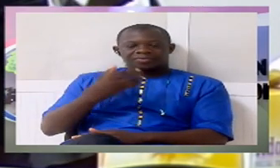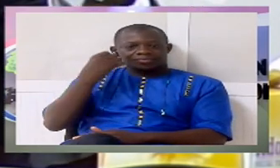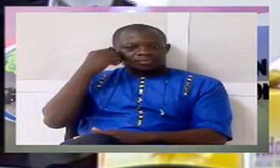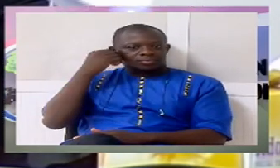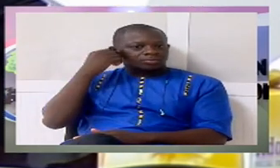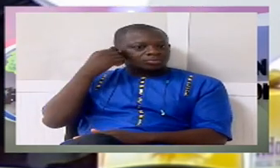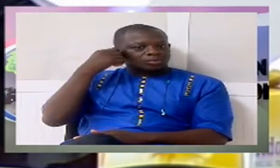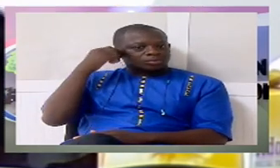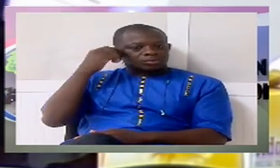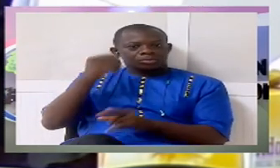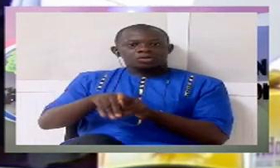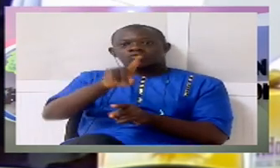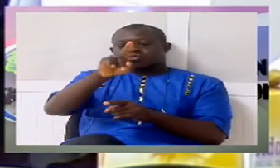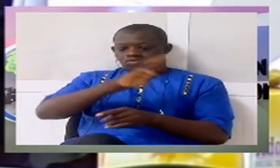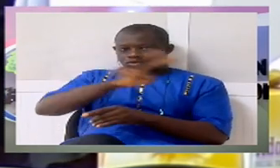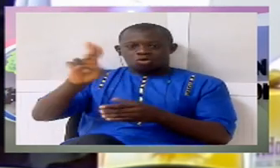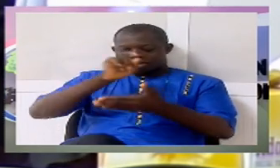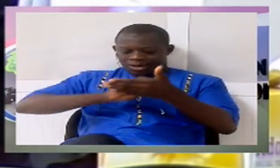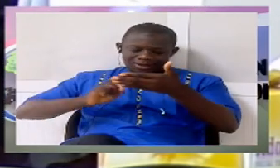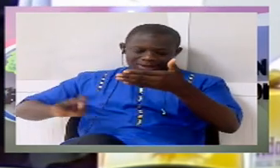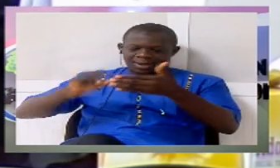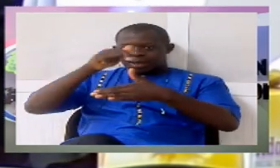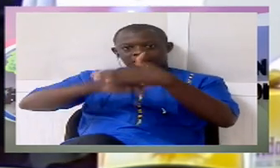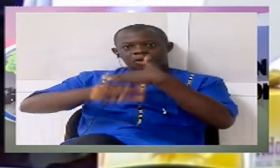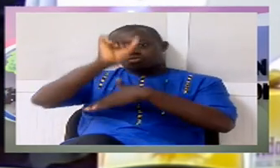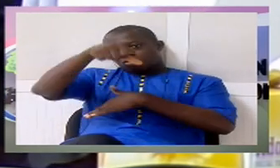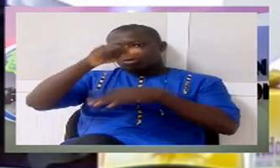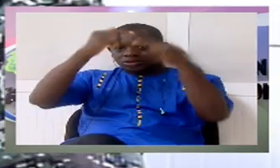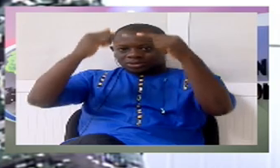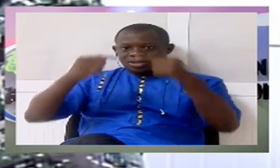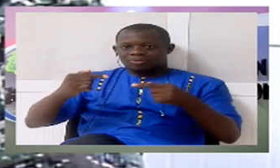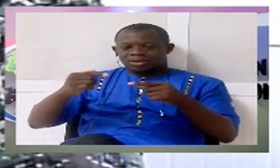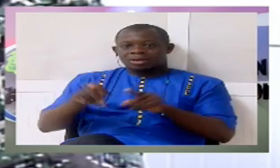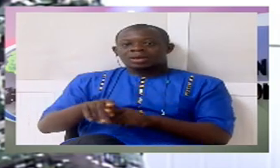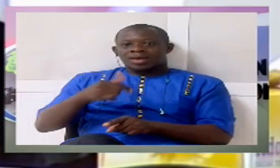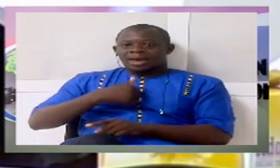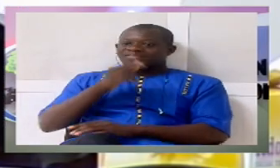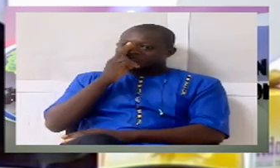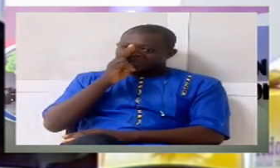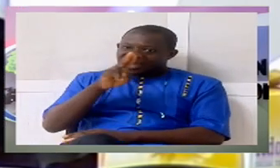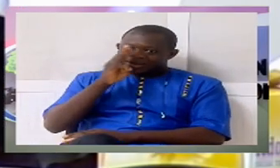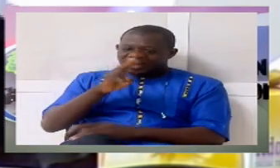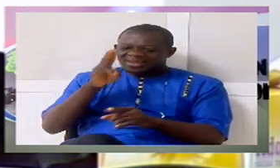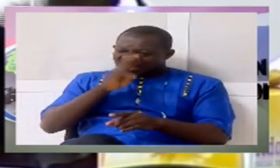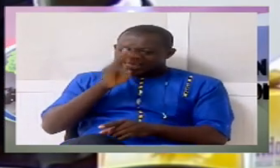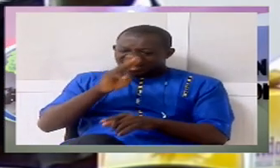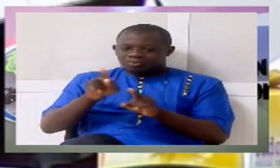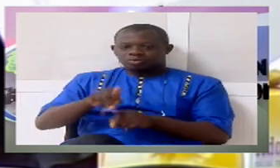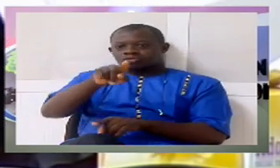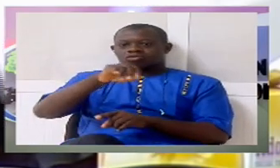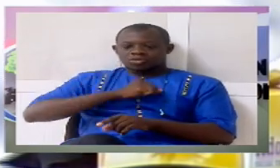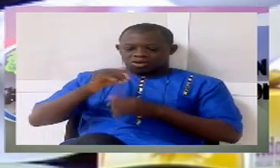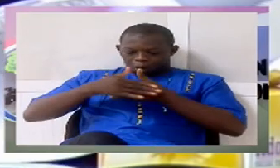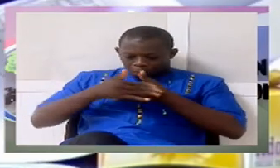You did not put it in your statement. Binduloko chisa statement bi. I managed to get that out of you.